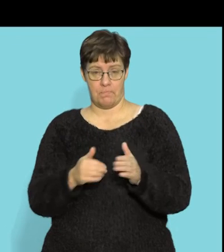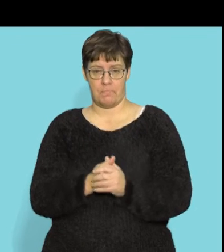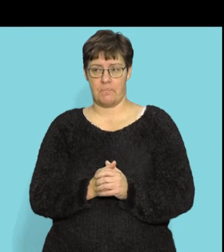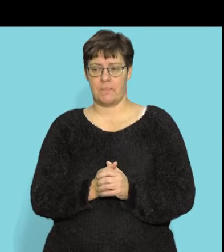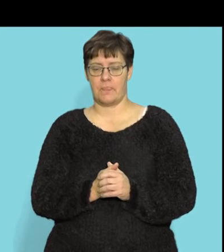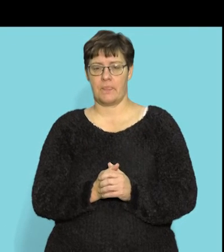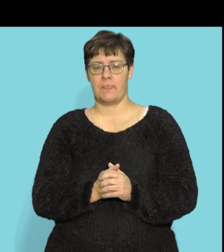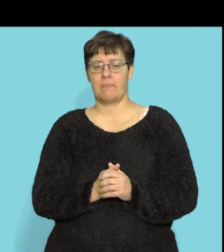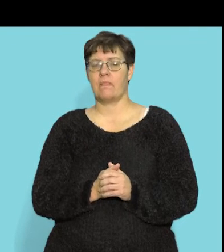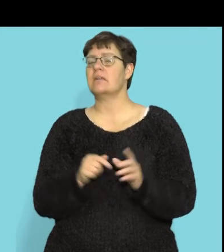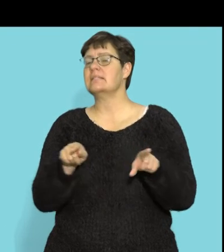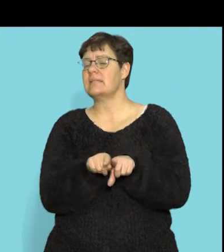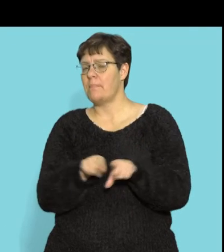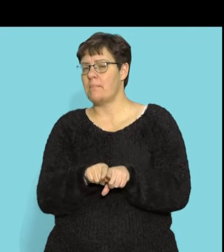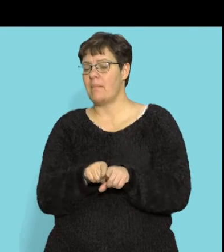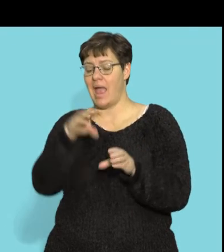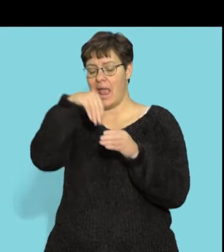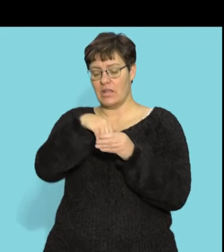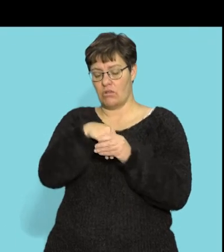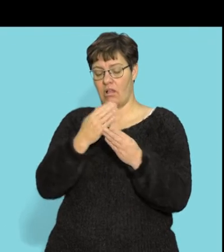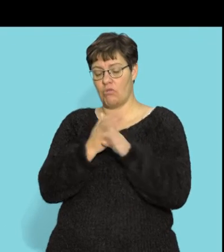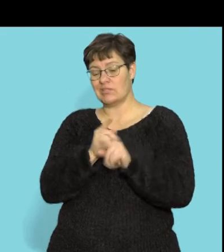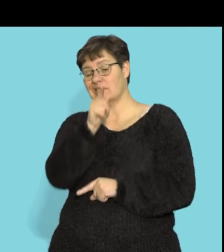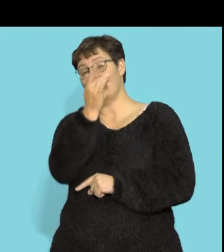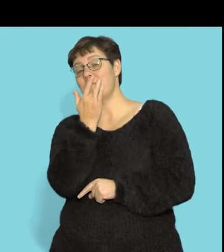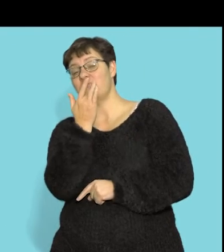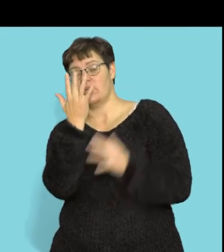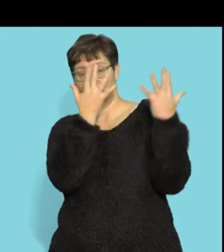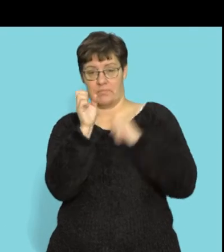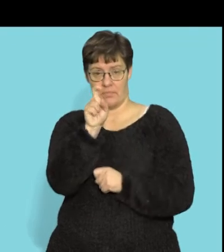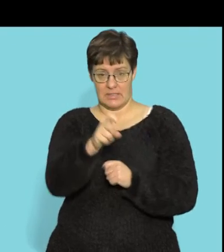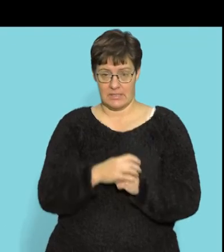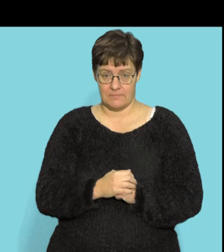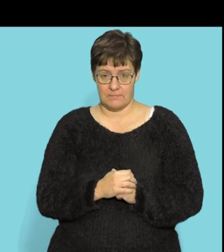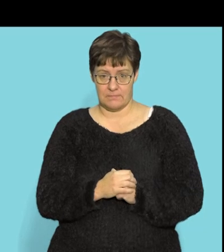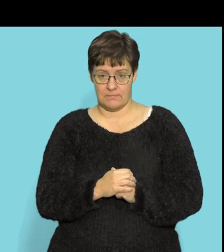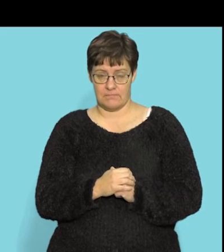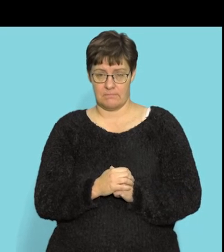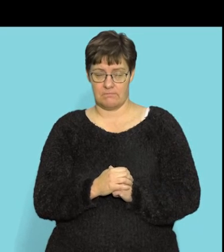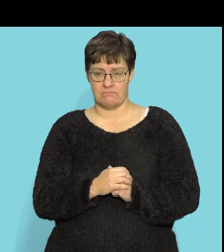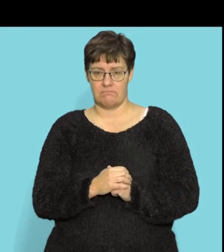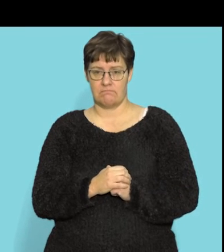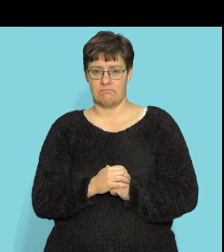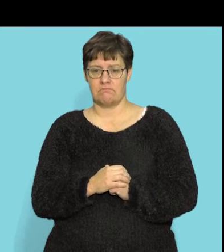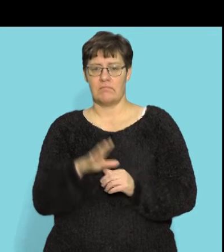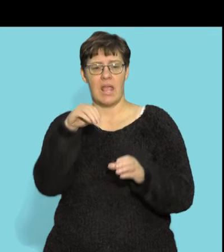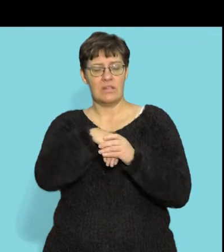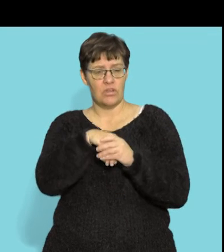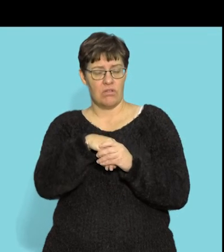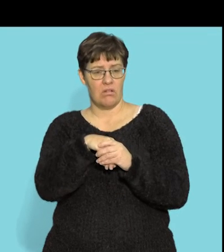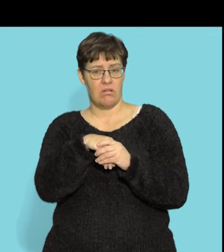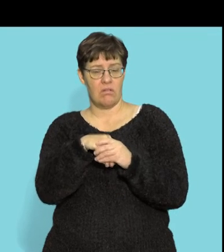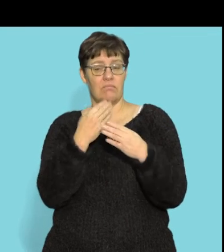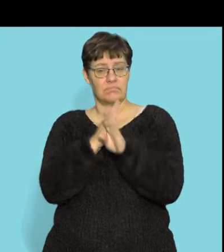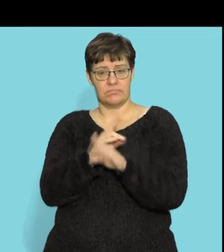are called upon to calculate the internal resistance of the battery, right? Now, we are looking for the internal resistance.